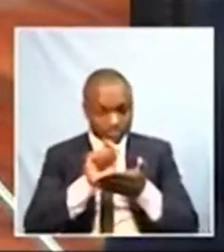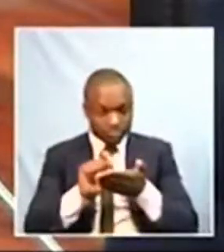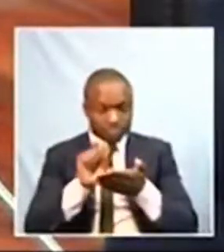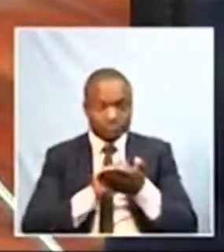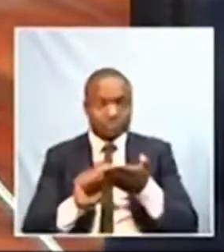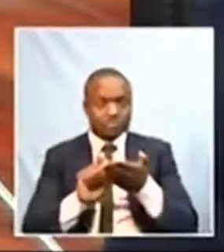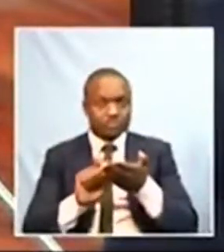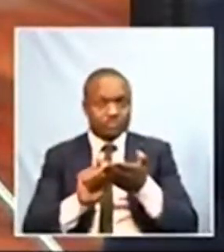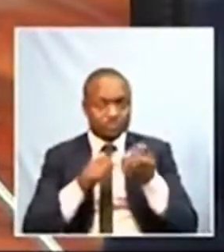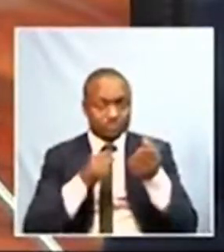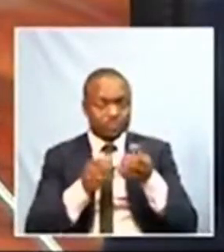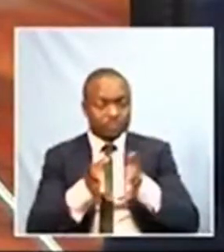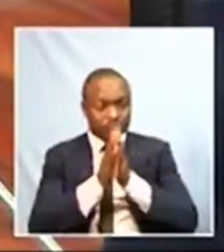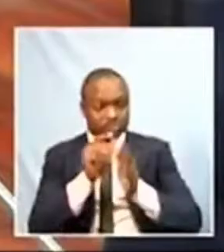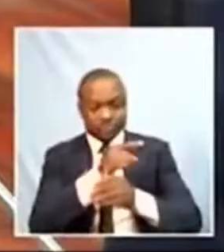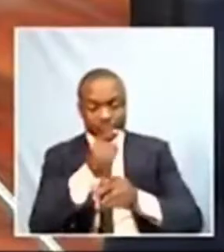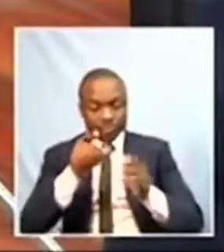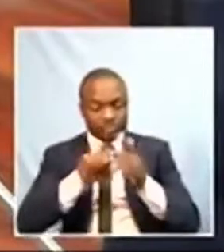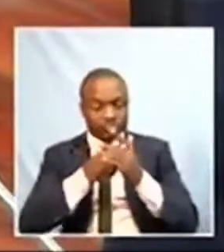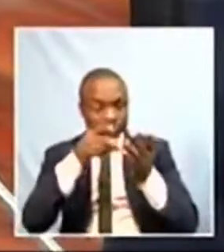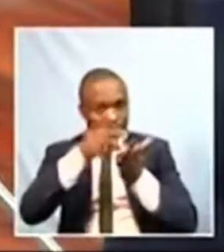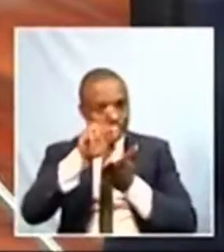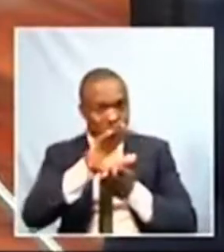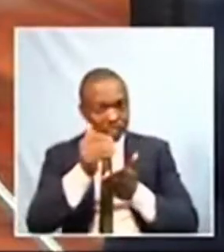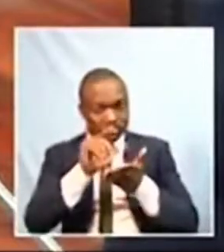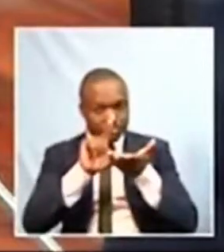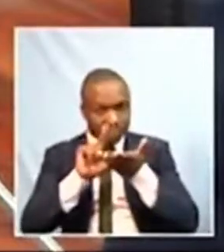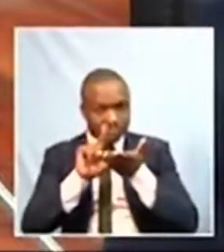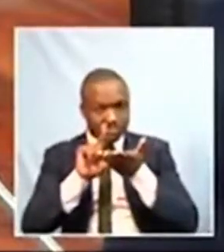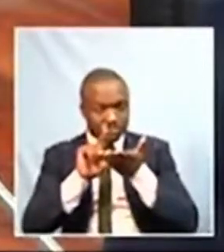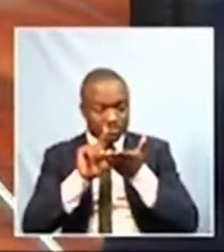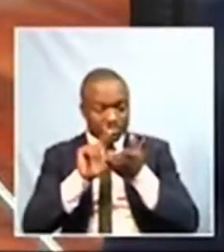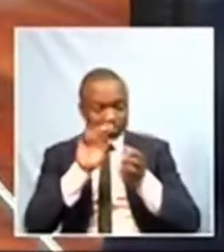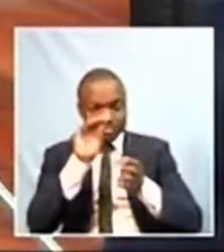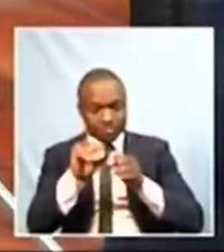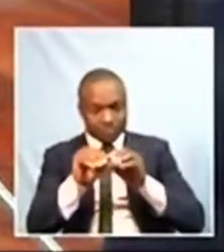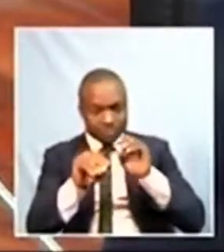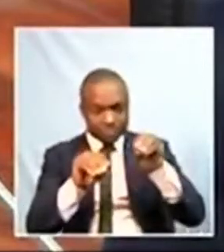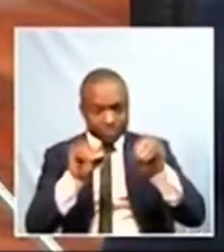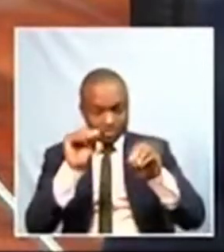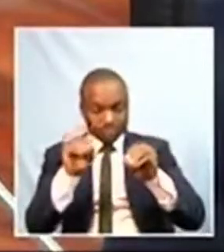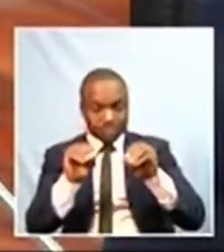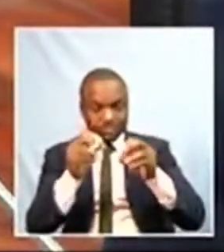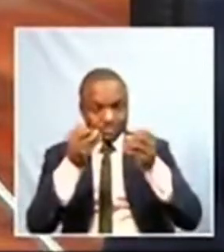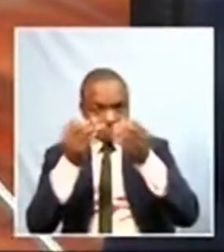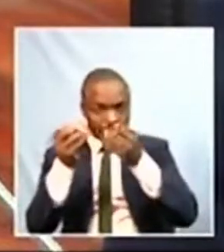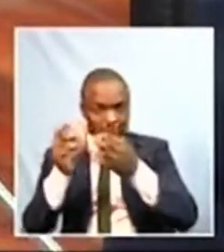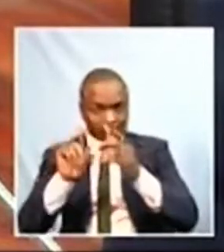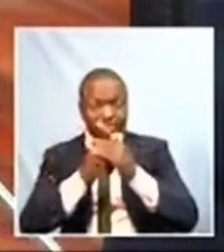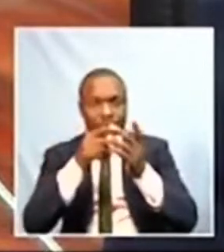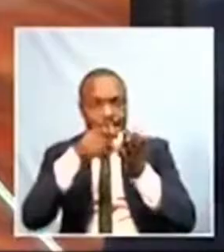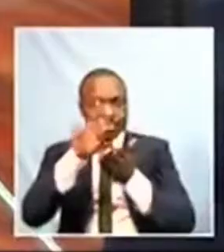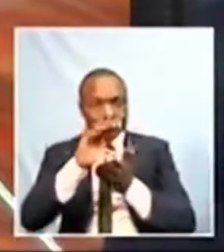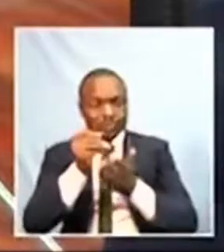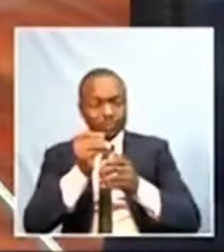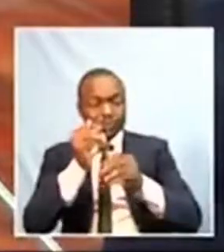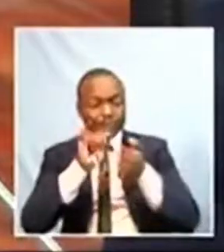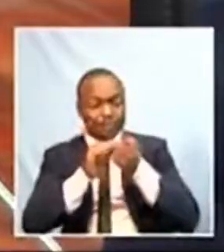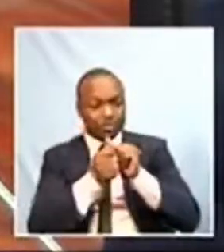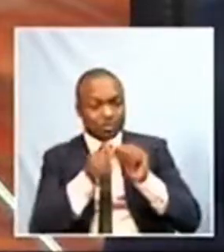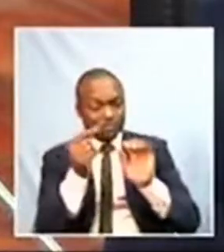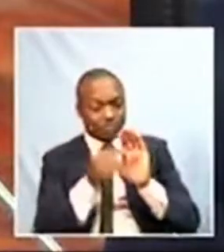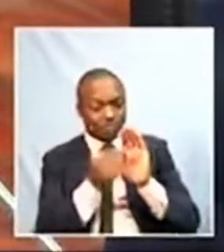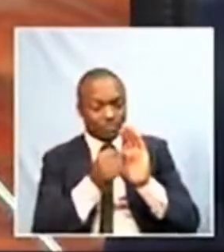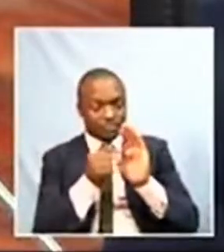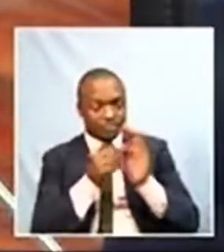to caution them to start remitting loan installments, and most of them have started paying back. From the queried